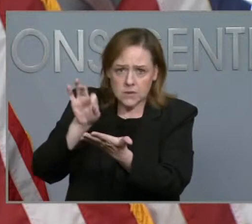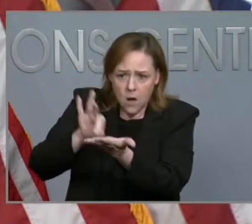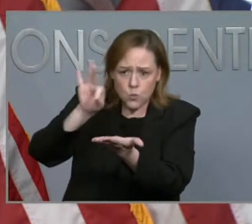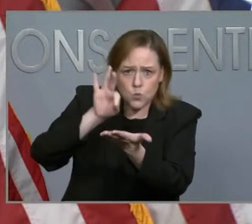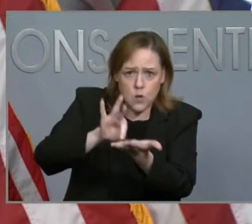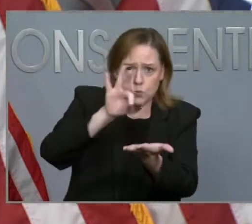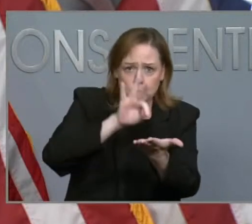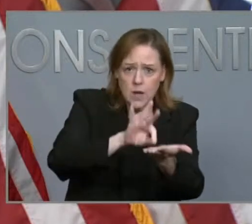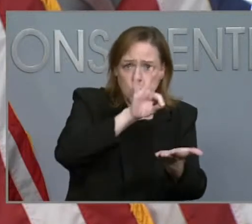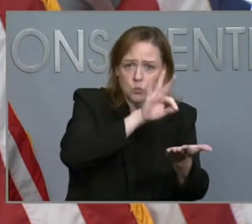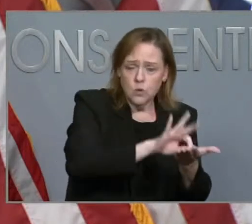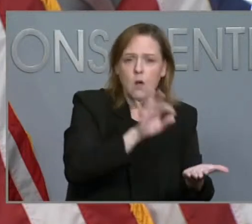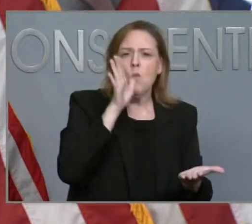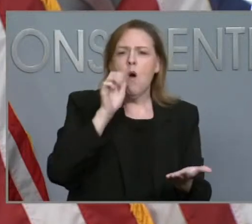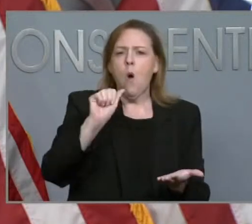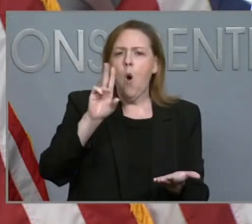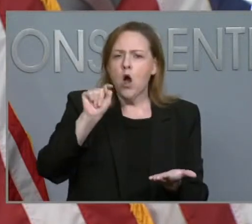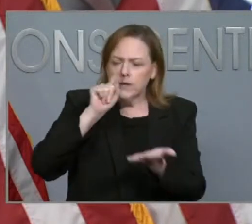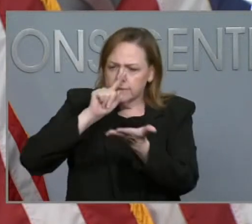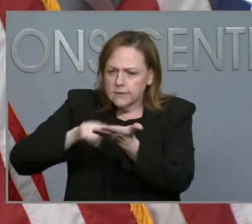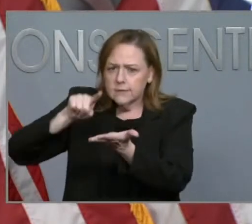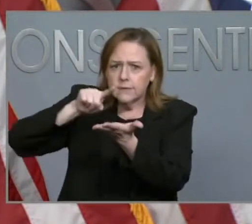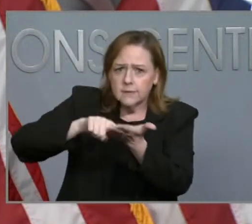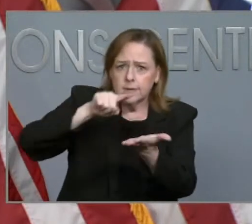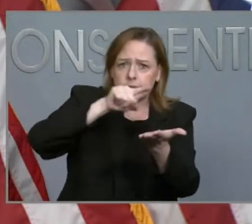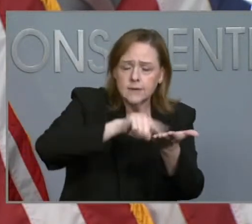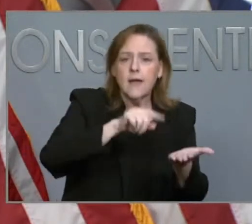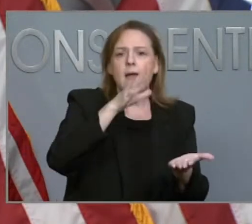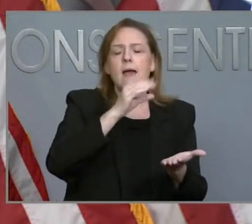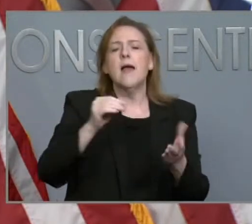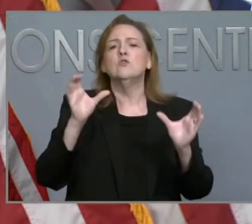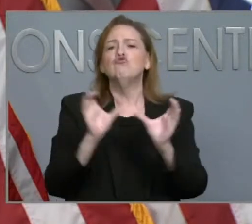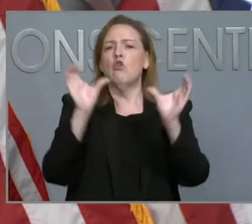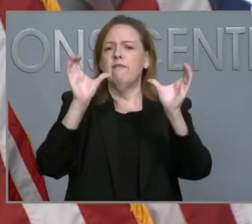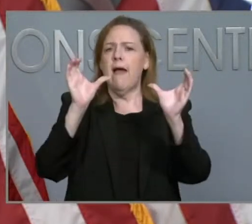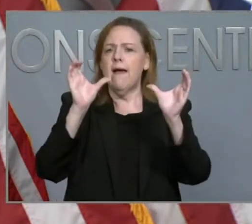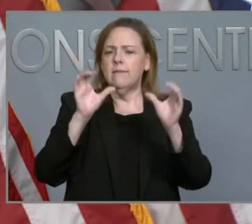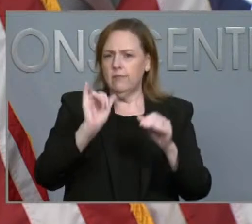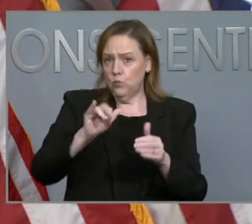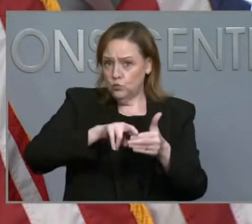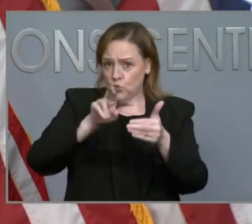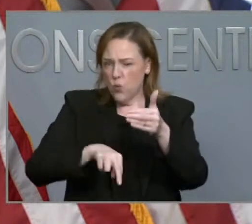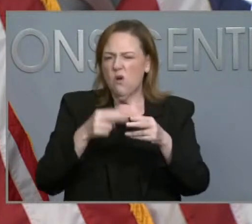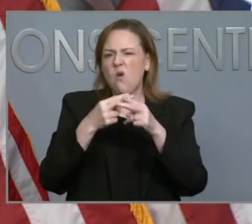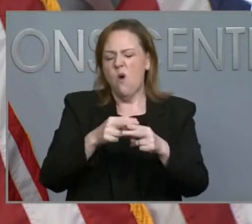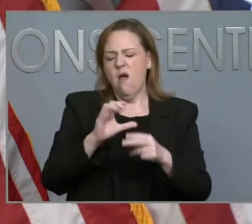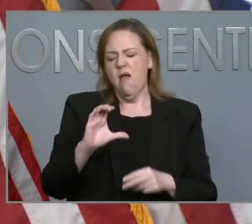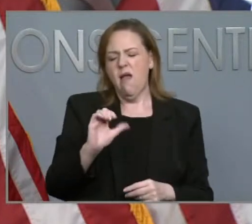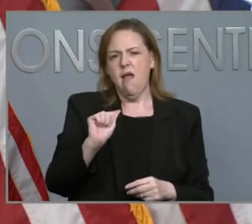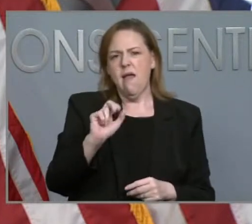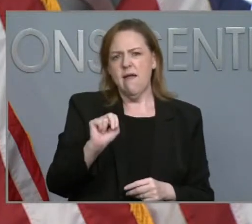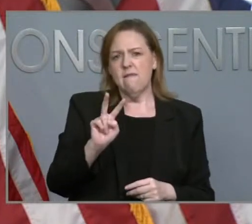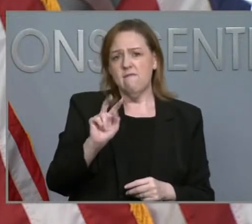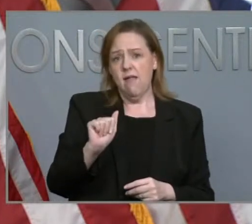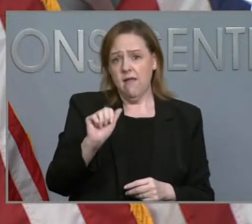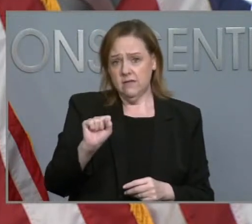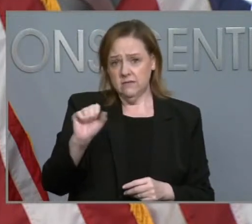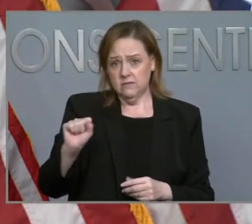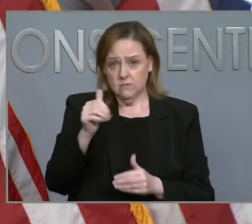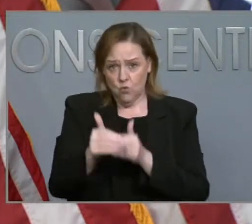the results. This is called the canvass process, and it occurs after every